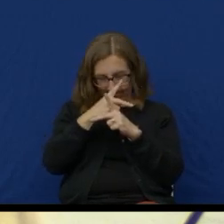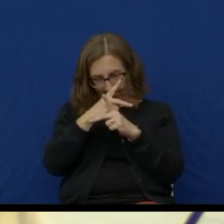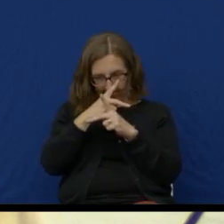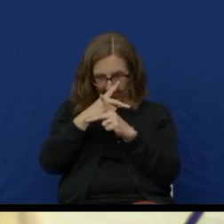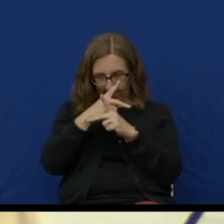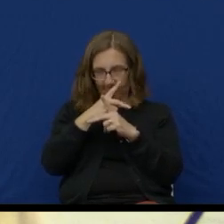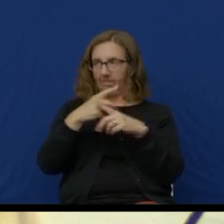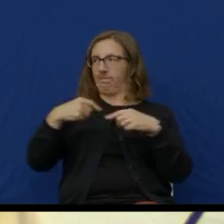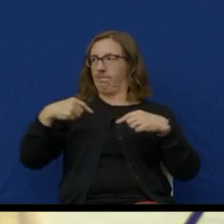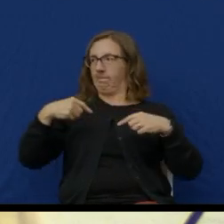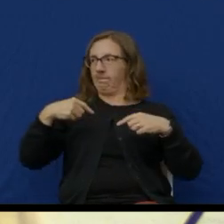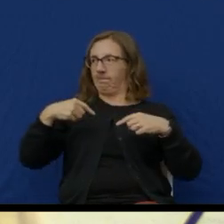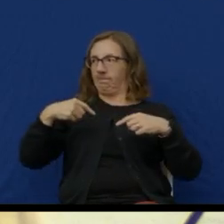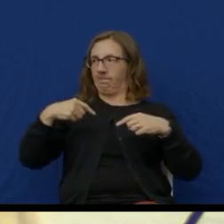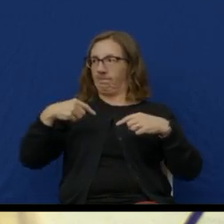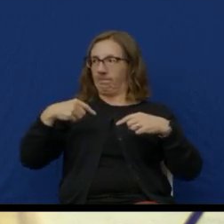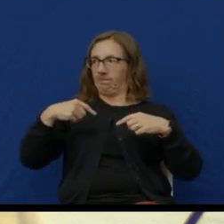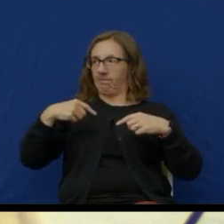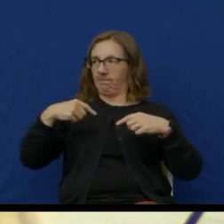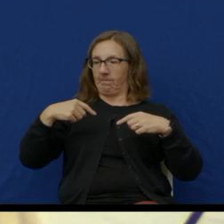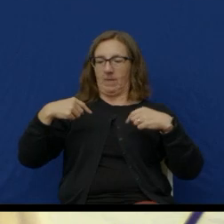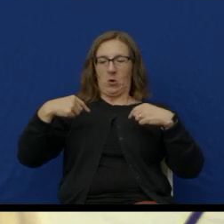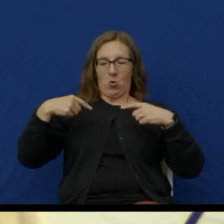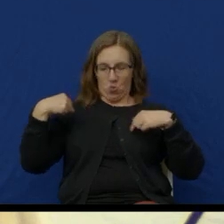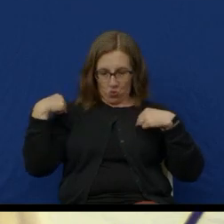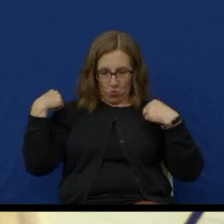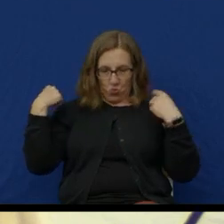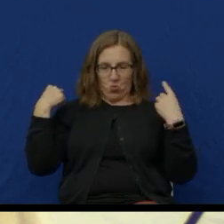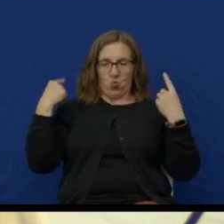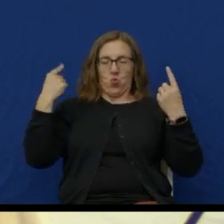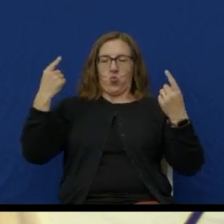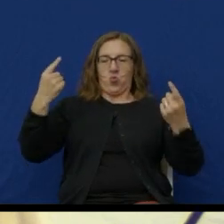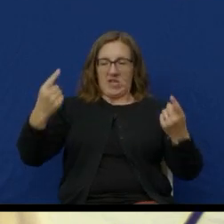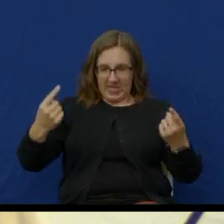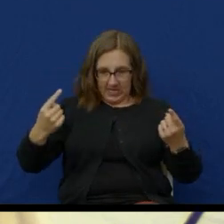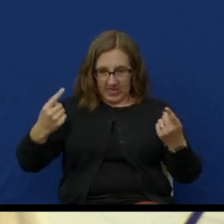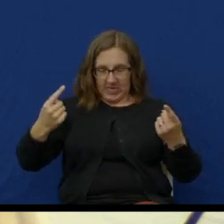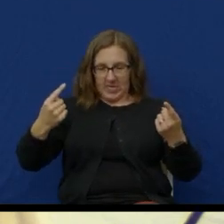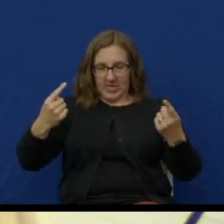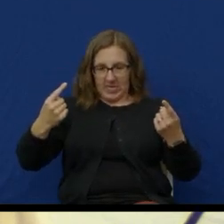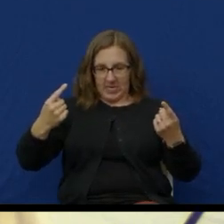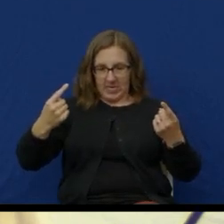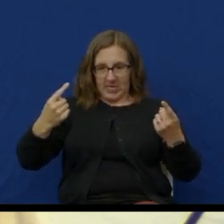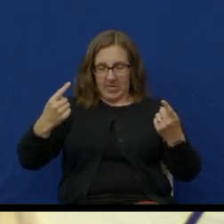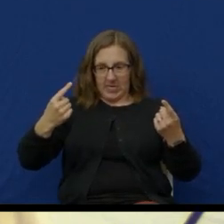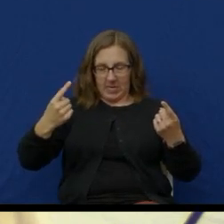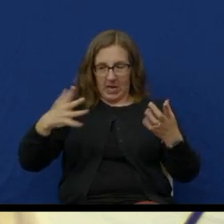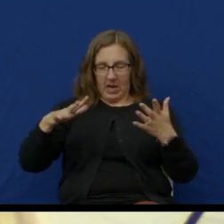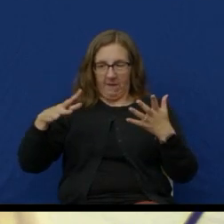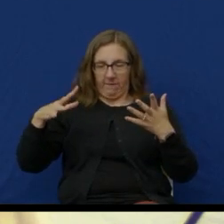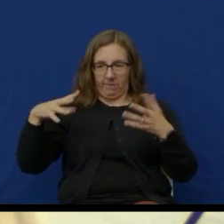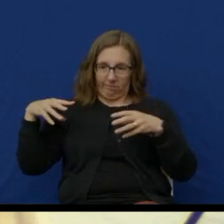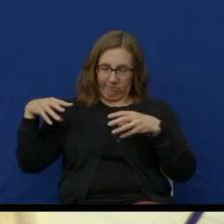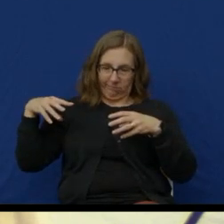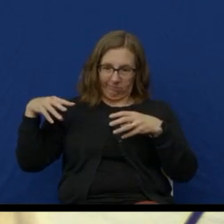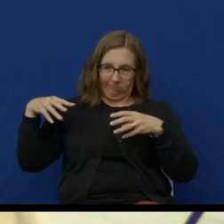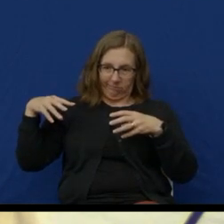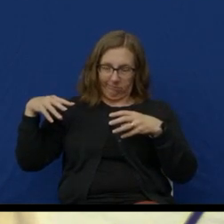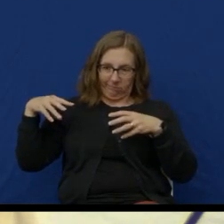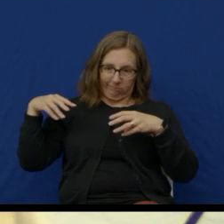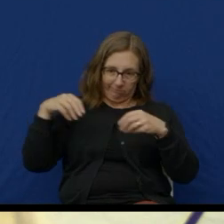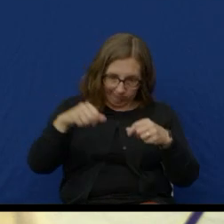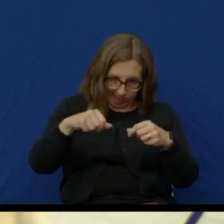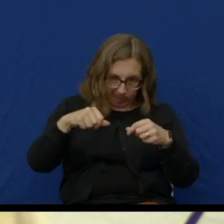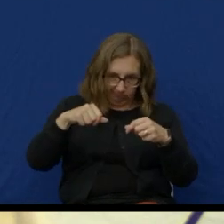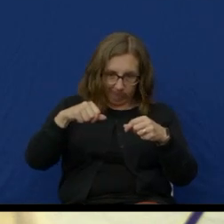are reaping what we have sown in. And so where we see